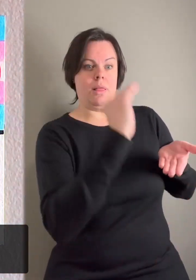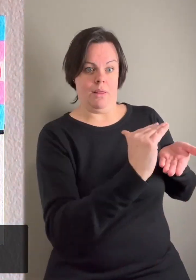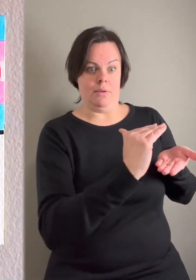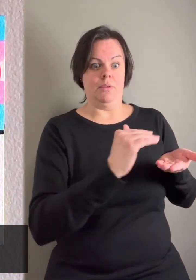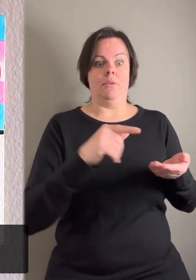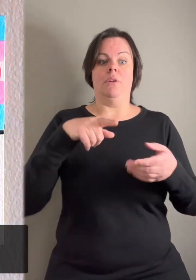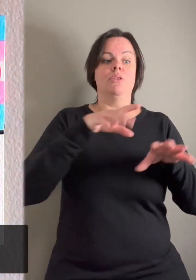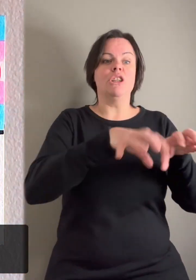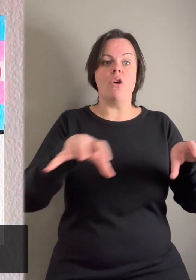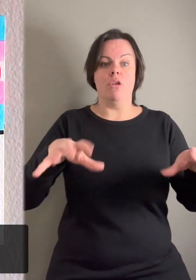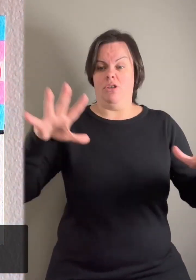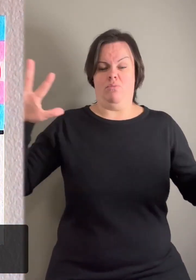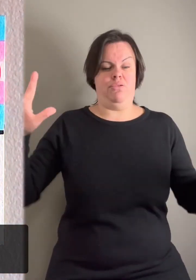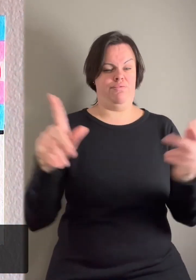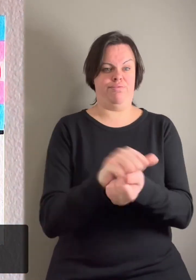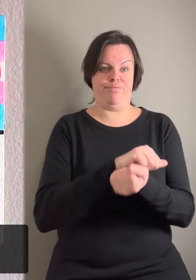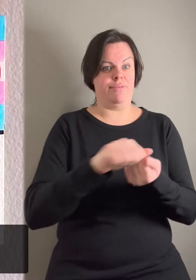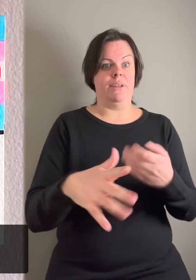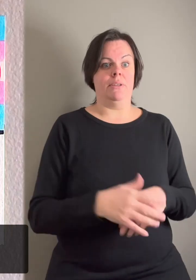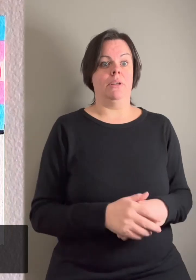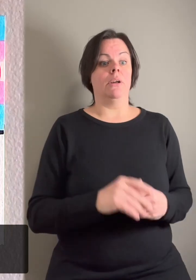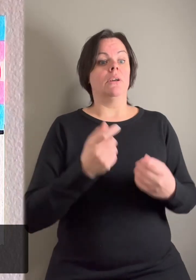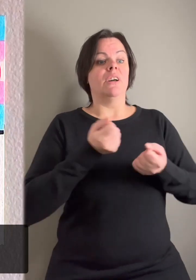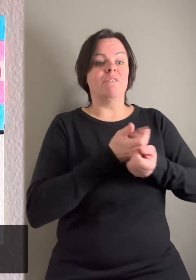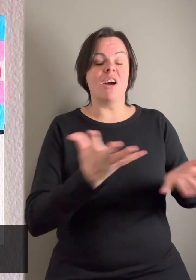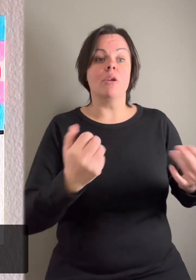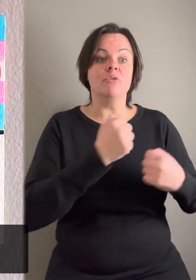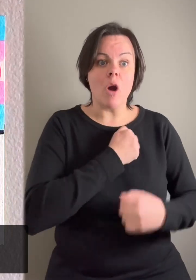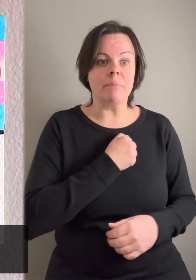economic disparities and lack of resources,